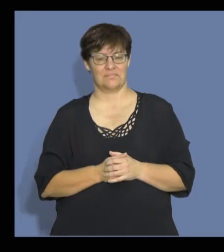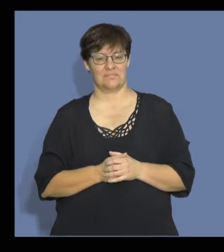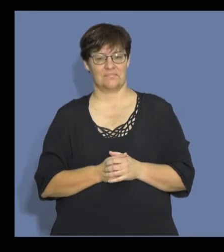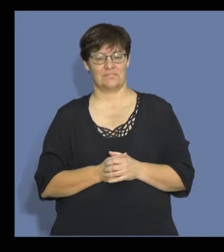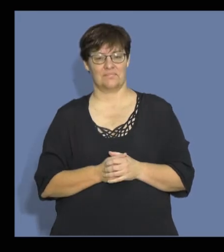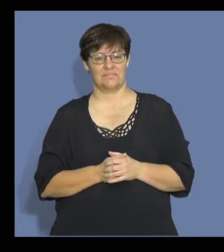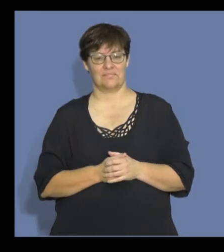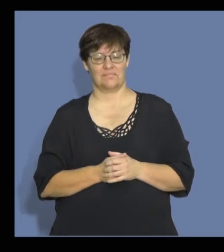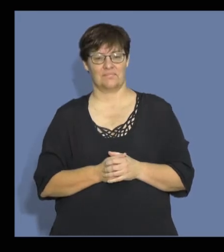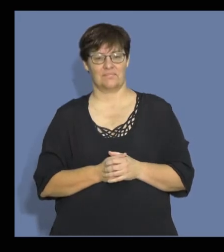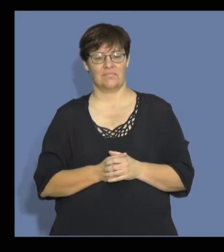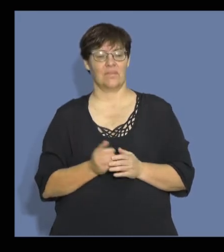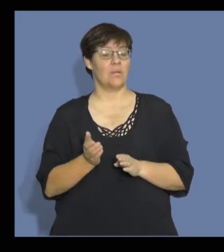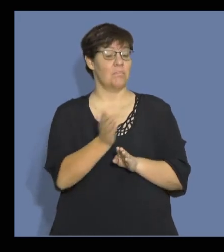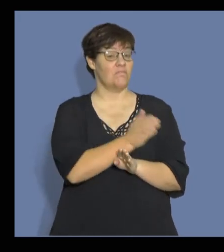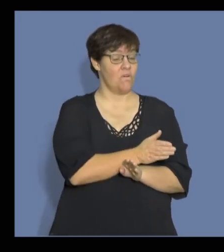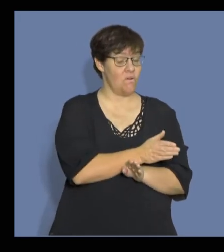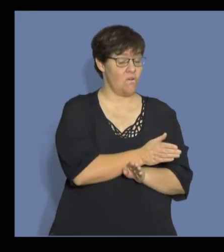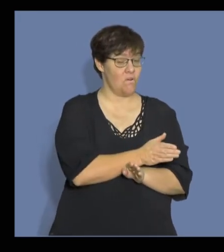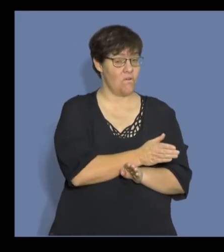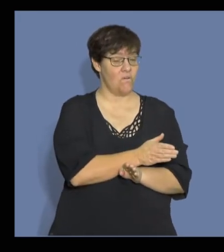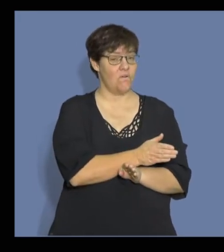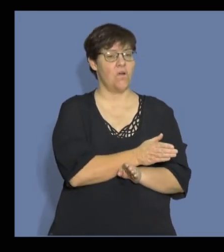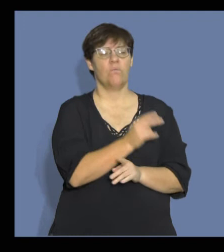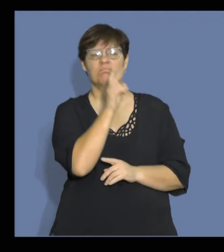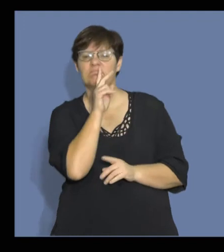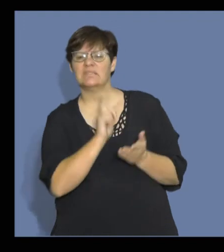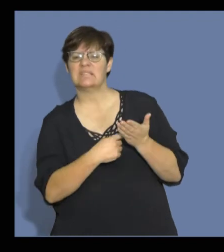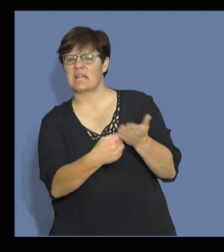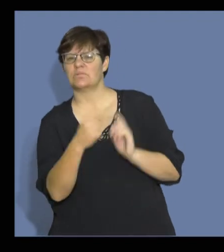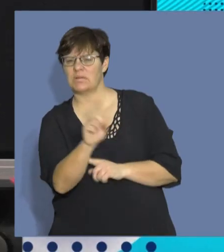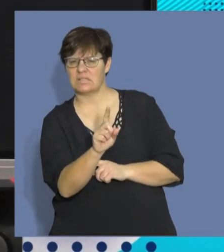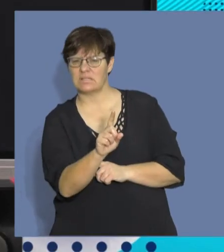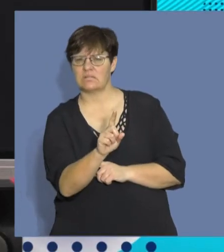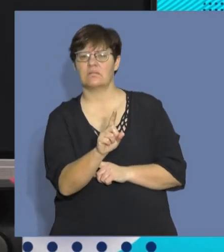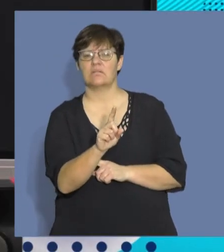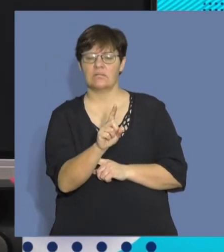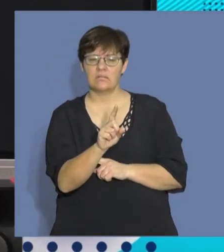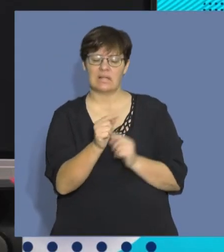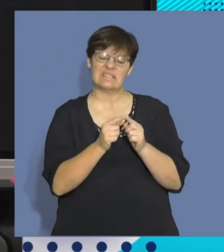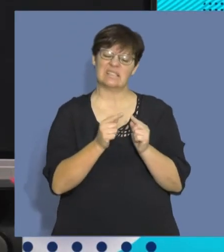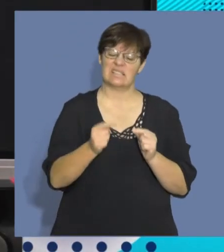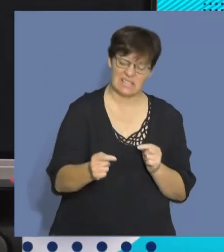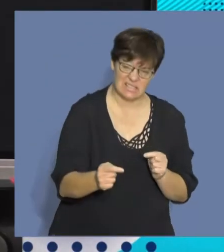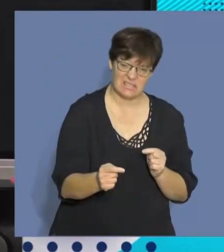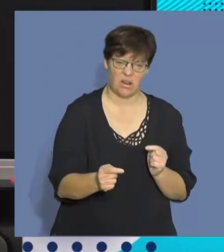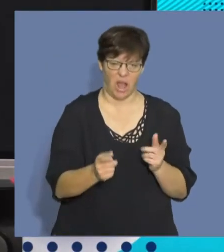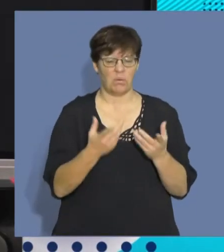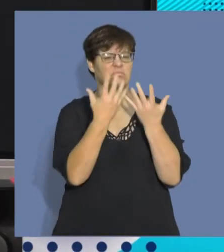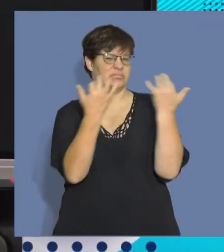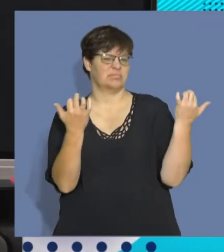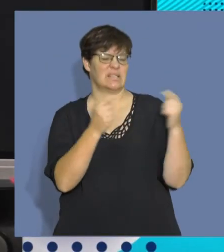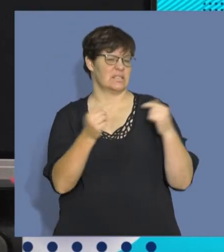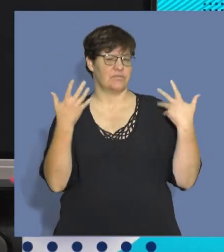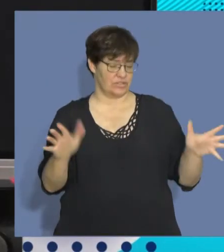In the previous lesson, we spoke about distance, and we just spoke about distance for the sake of distance. Now what we're going to be doing is we're going to